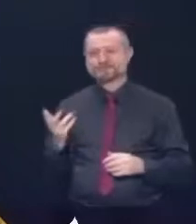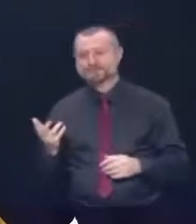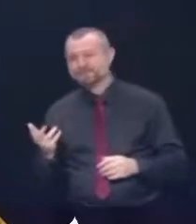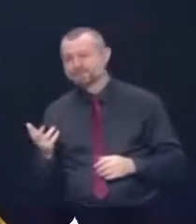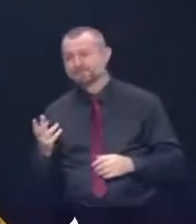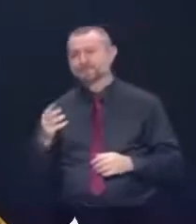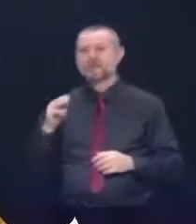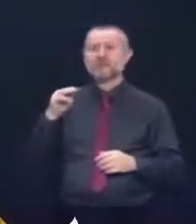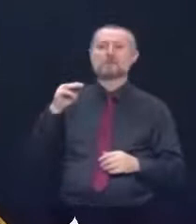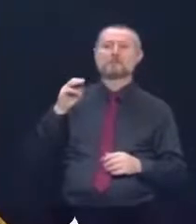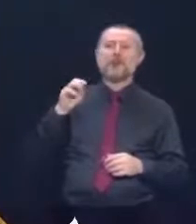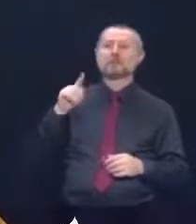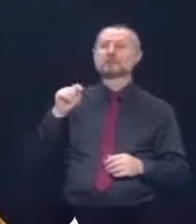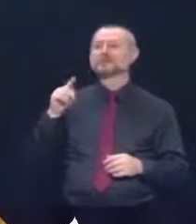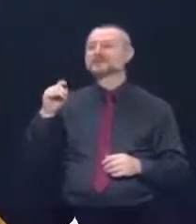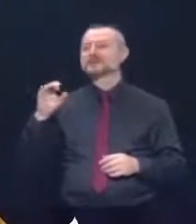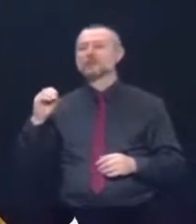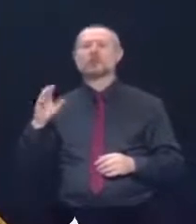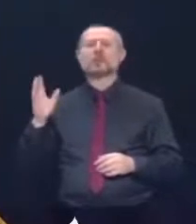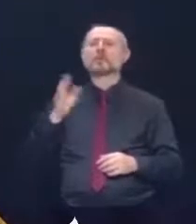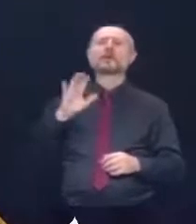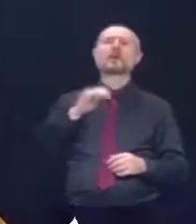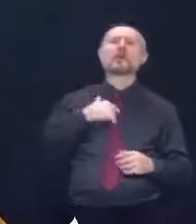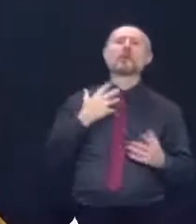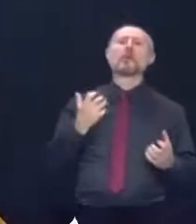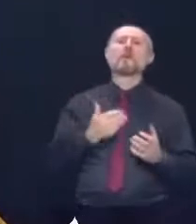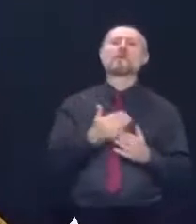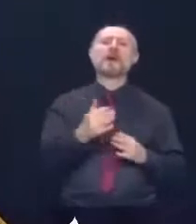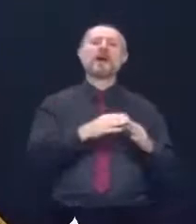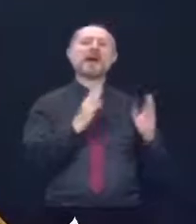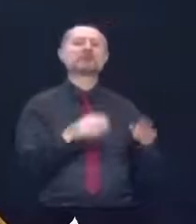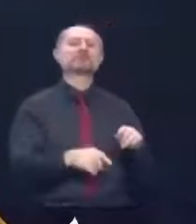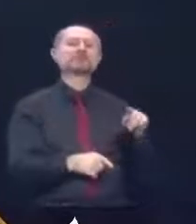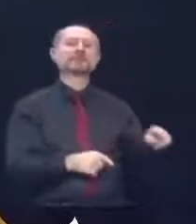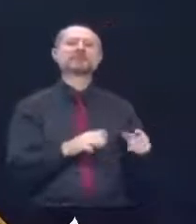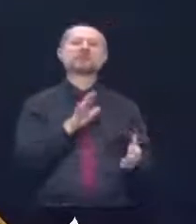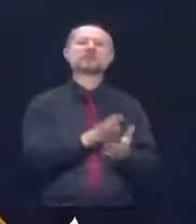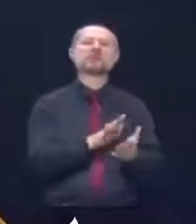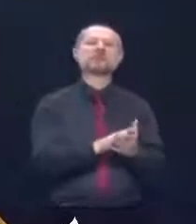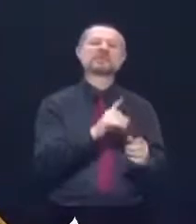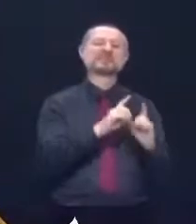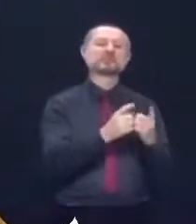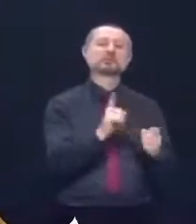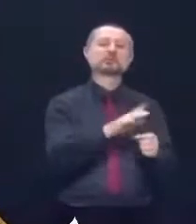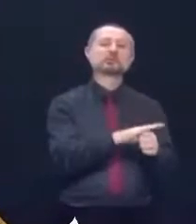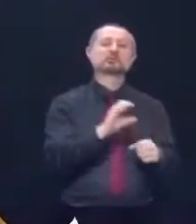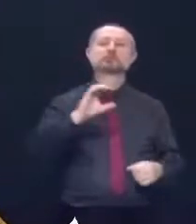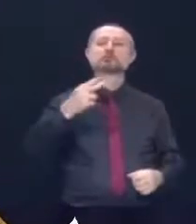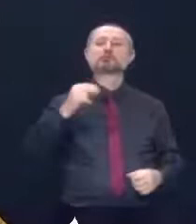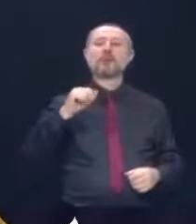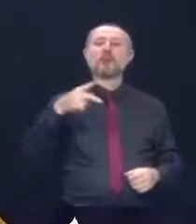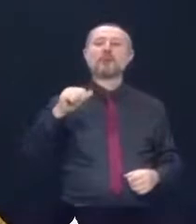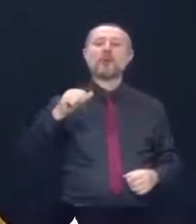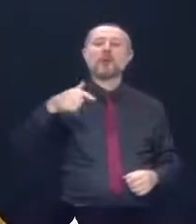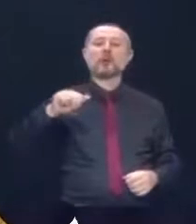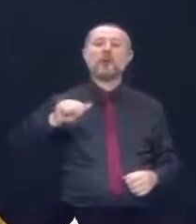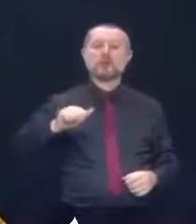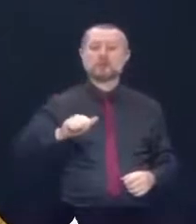Kisco. You say, I want to buy a house in the Chappaqua School District. I want to buy a house in the Scarsdale School